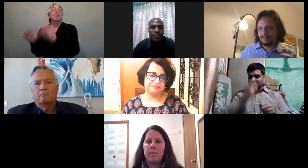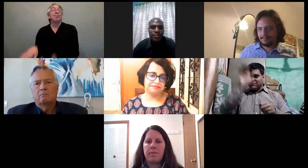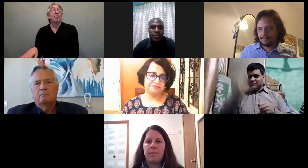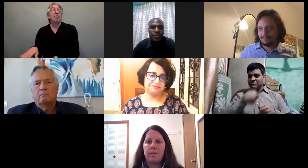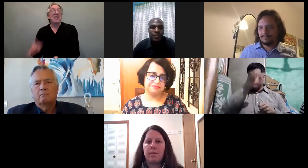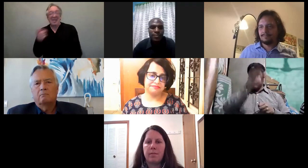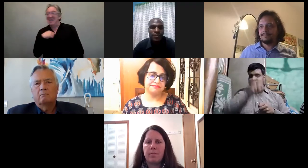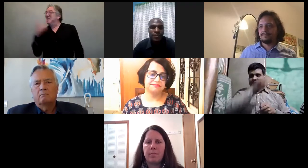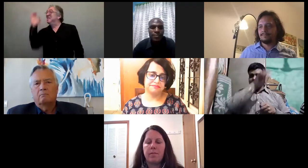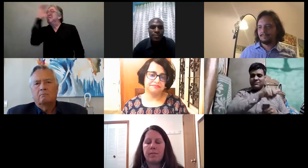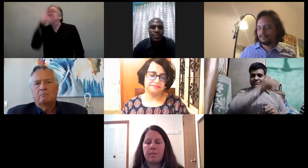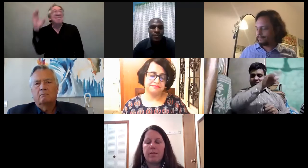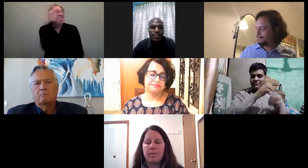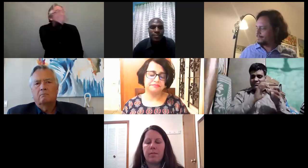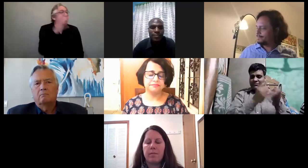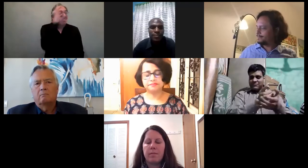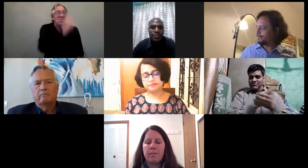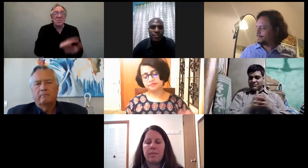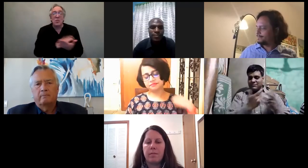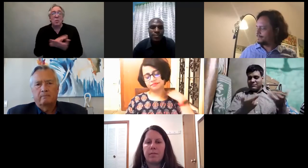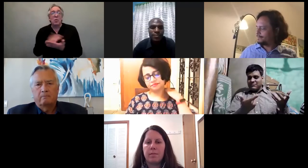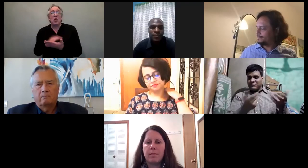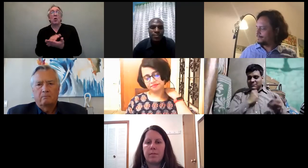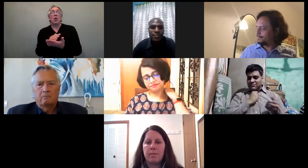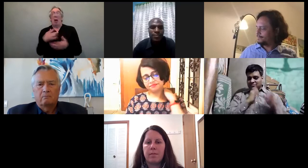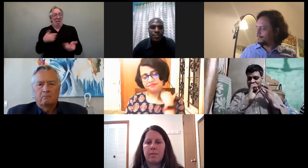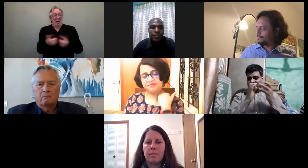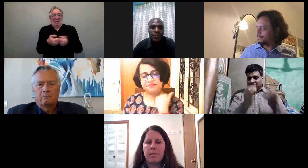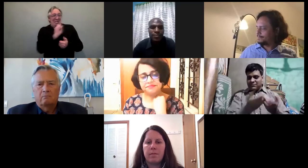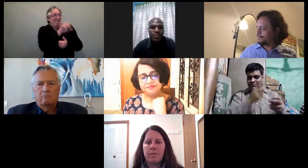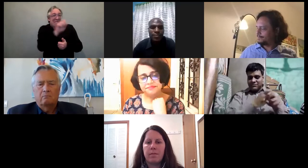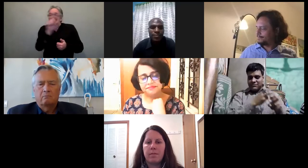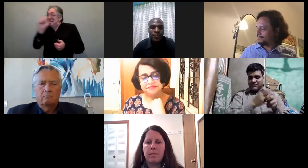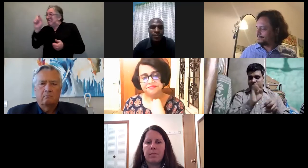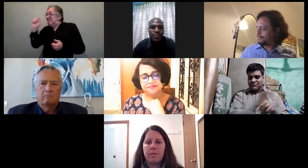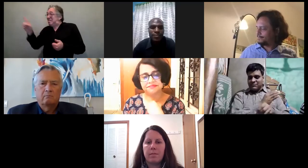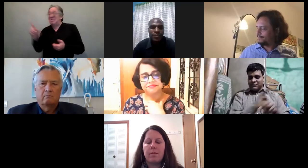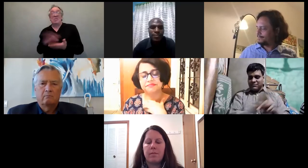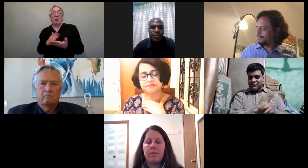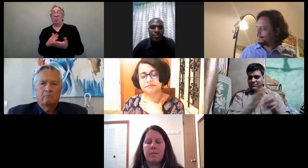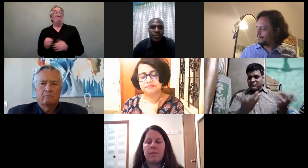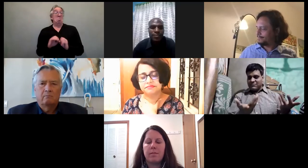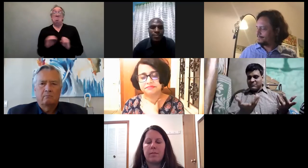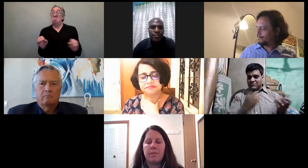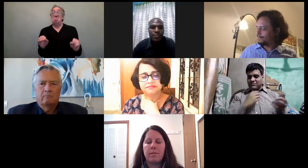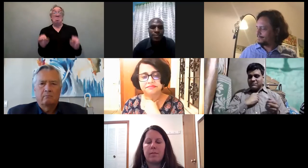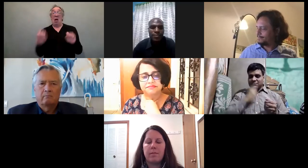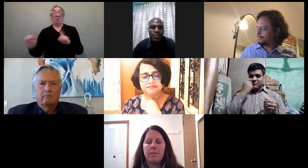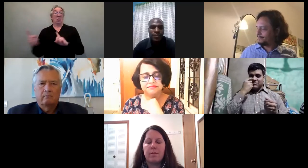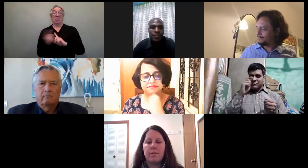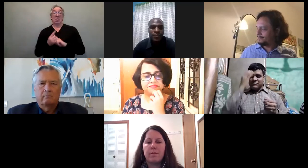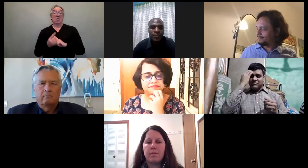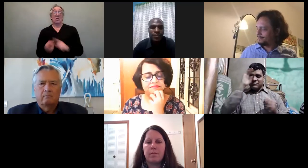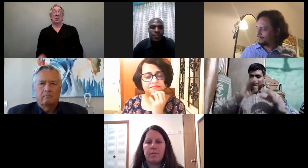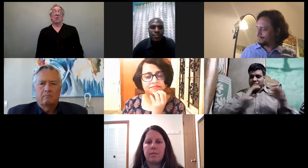hard locally. I've texted so many of them to come and help me out. But I find it so